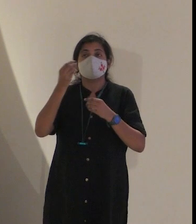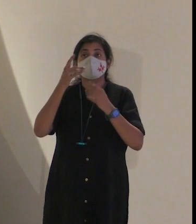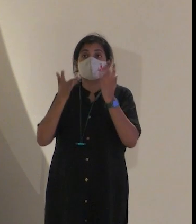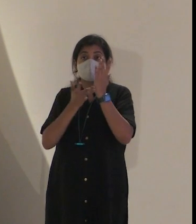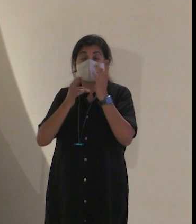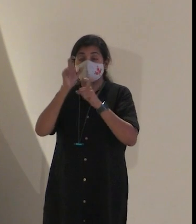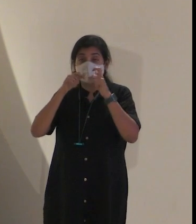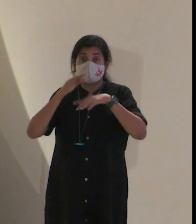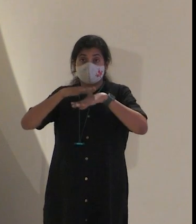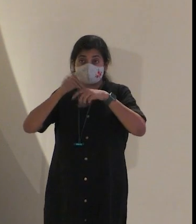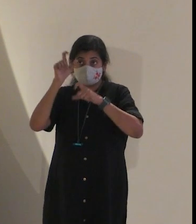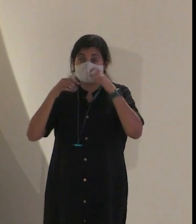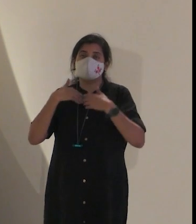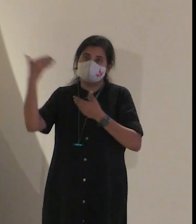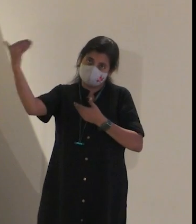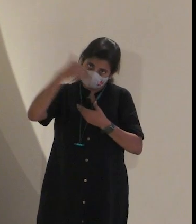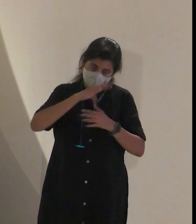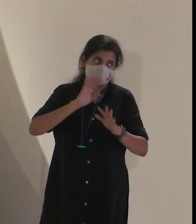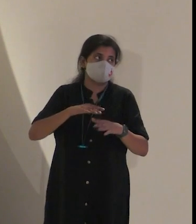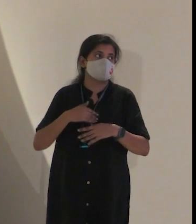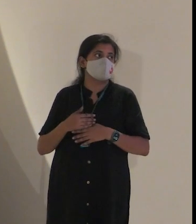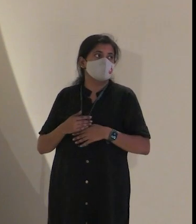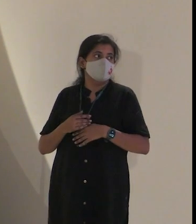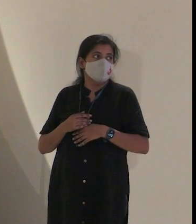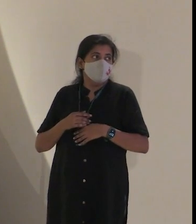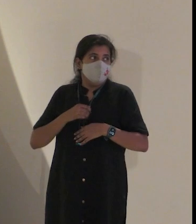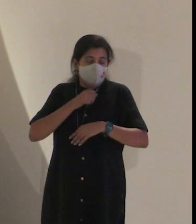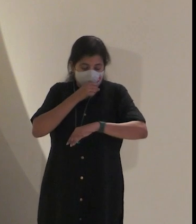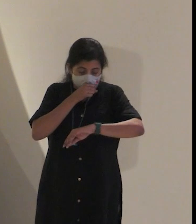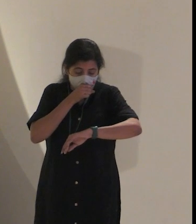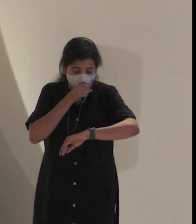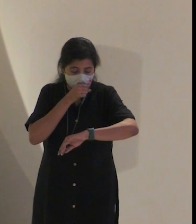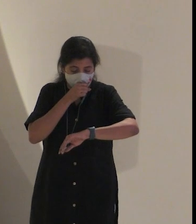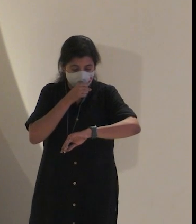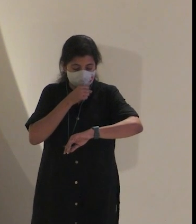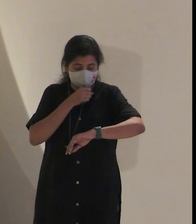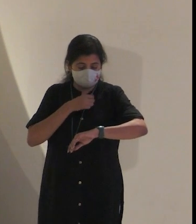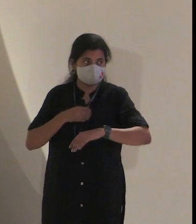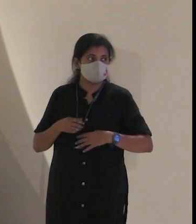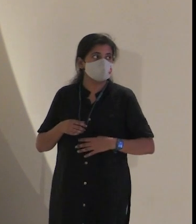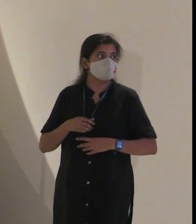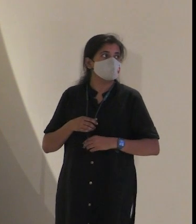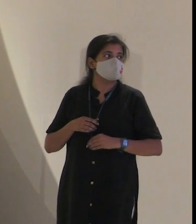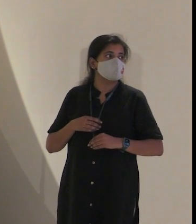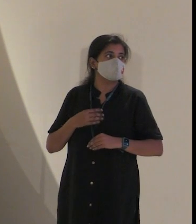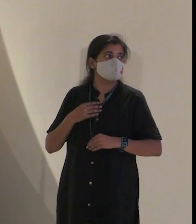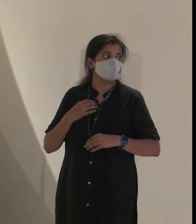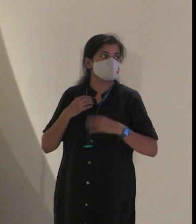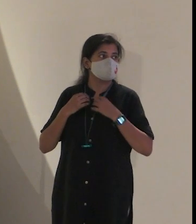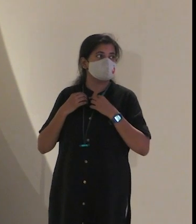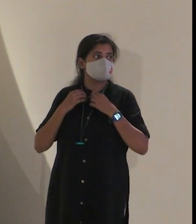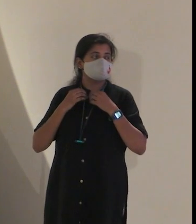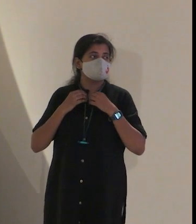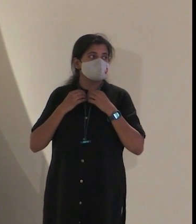the dream for the future. Thank you very much. I'm not going to say much more. I just wanted to